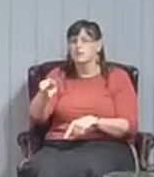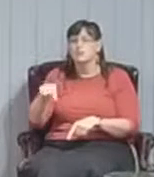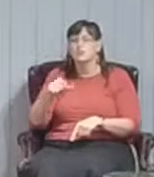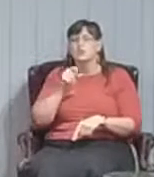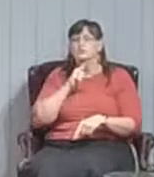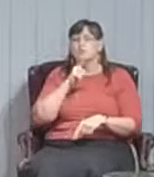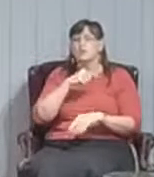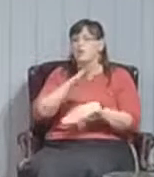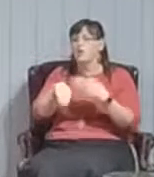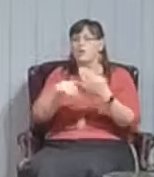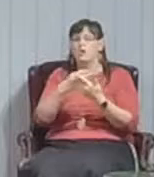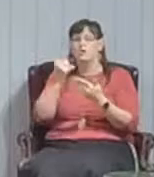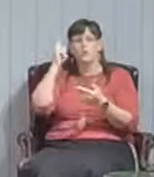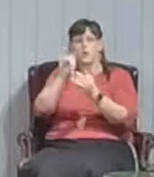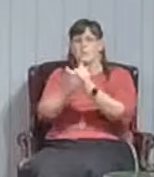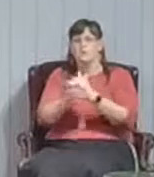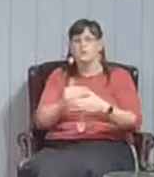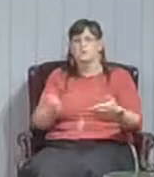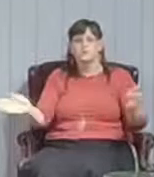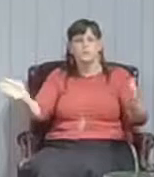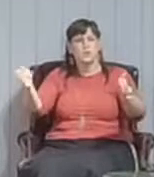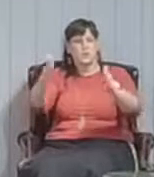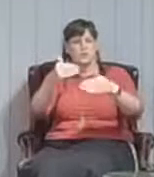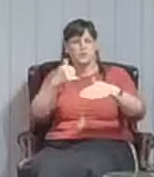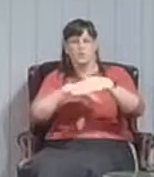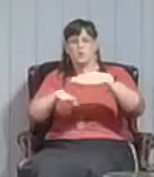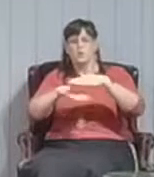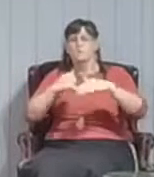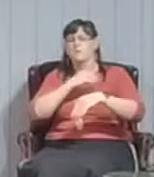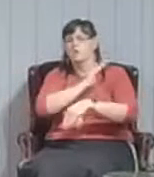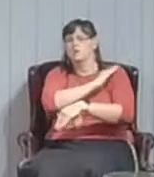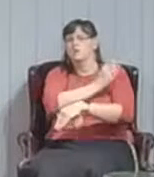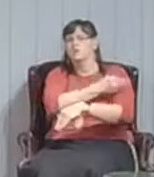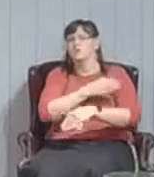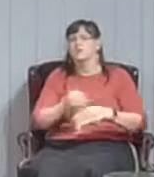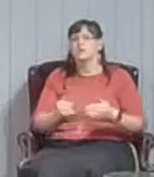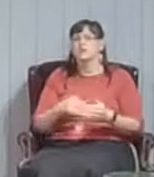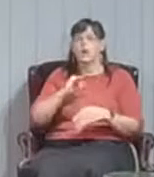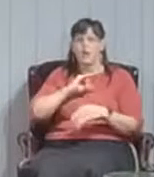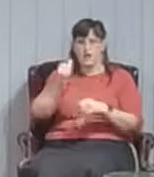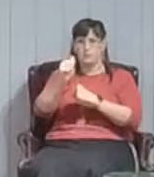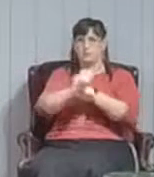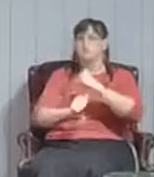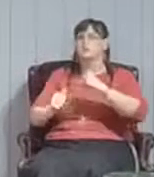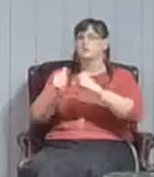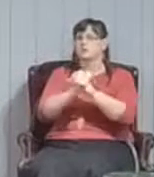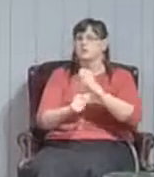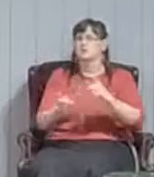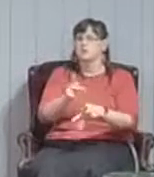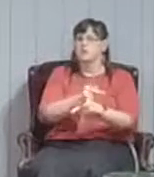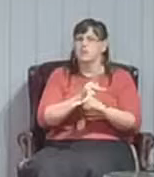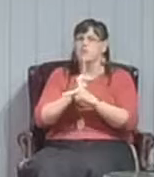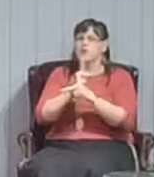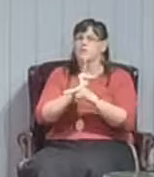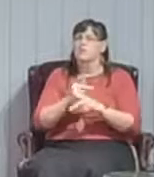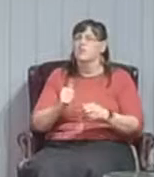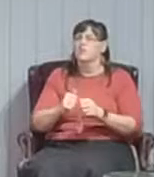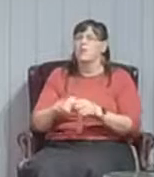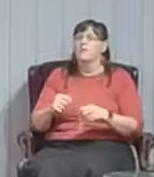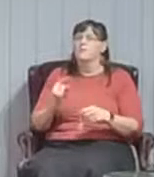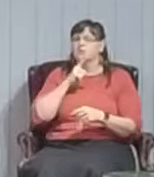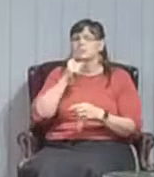come under my protection, under my authority, under my leadership. I'll protect you. I'll take care of you. I'll make sure that you've got